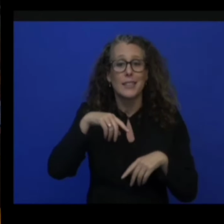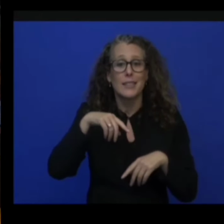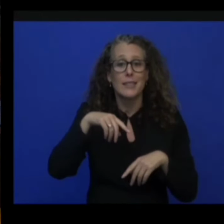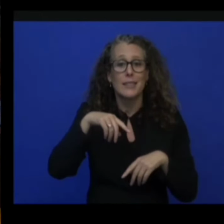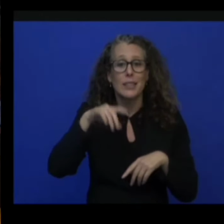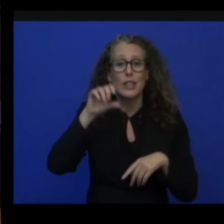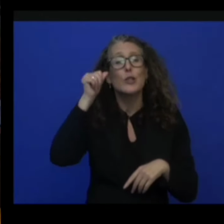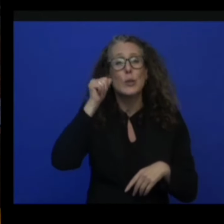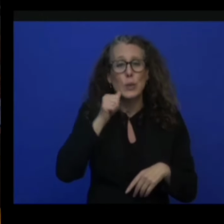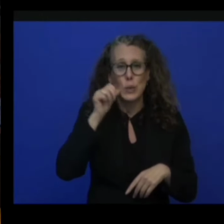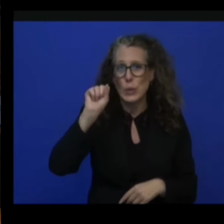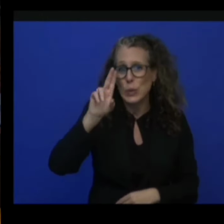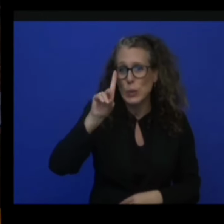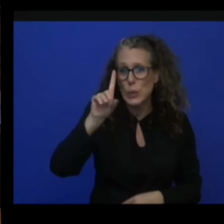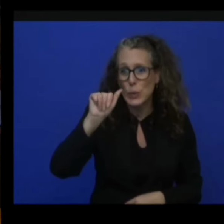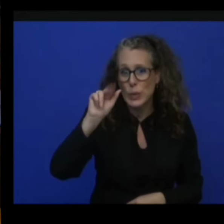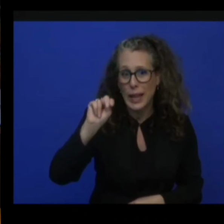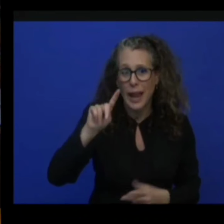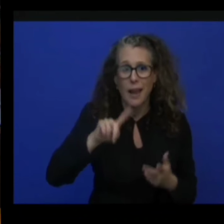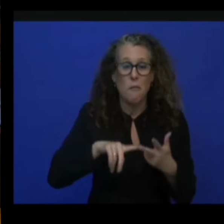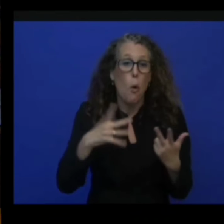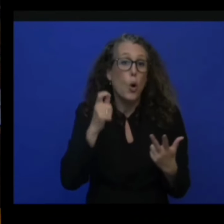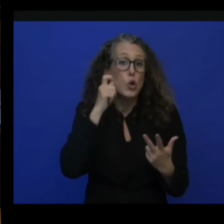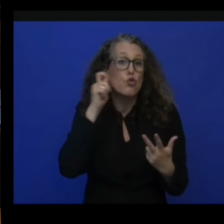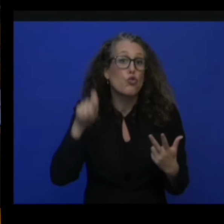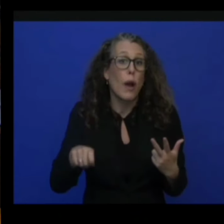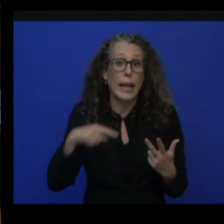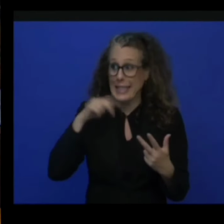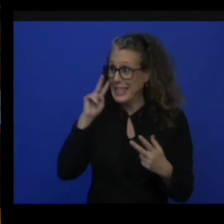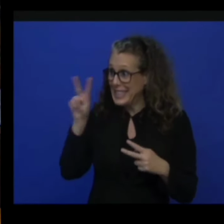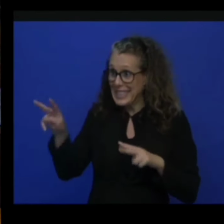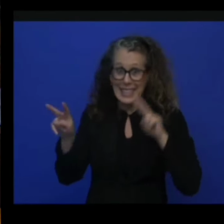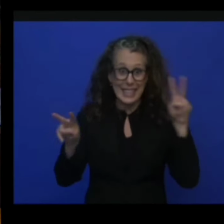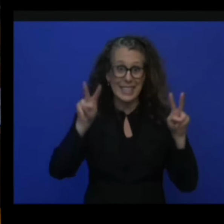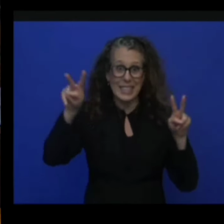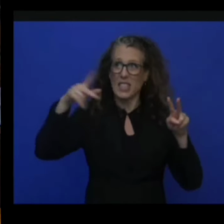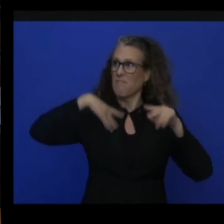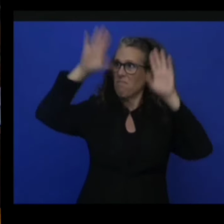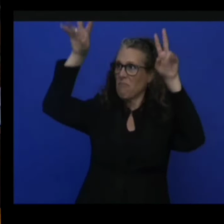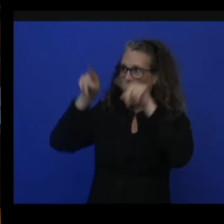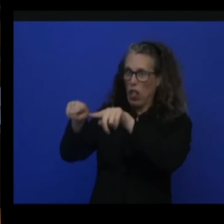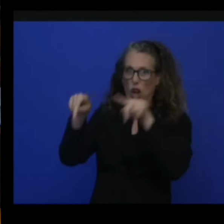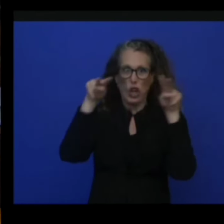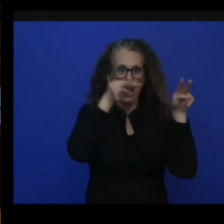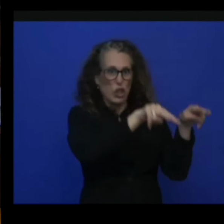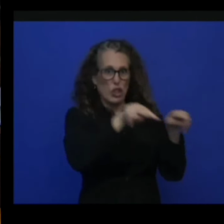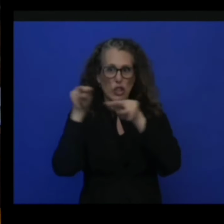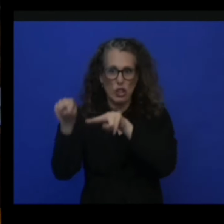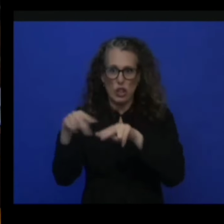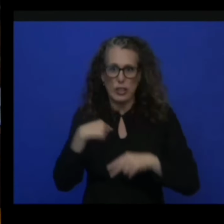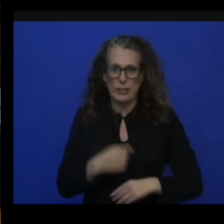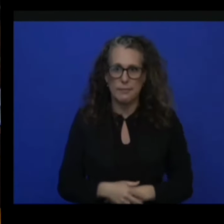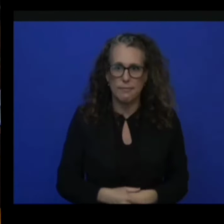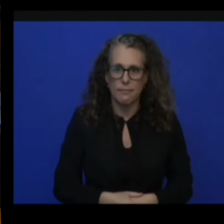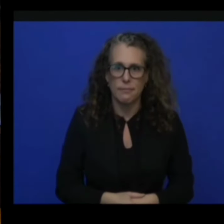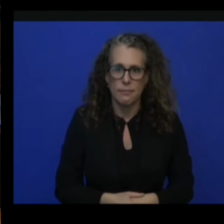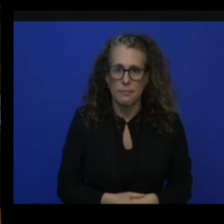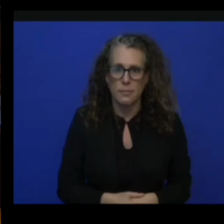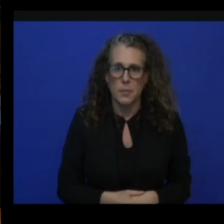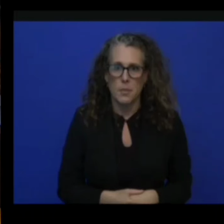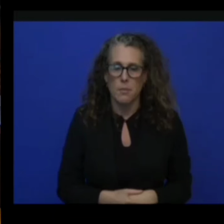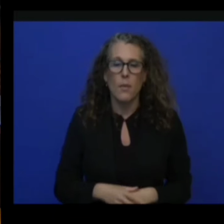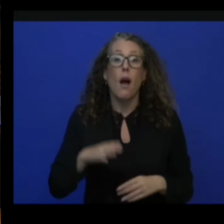a consistent approach by all member states of the UN is a minimum requirement to restore trust and